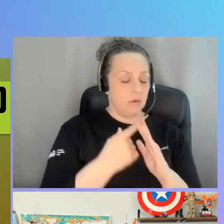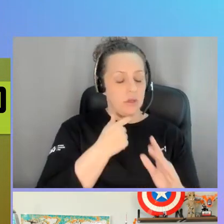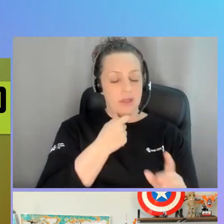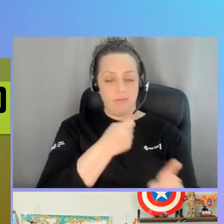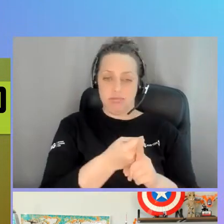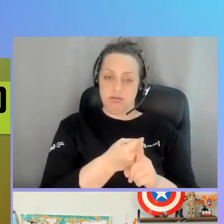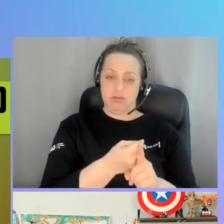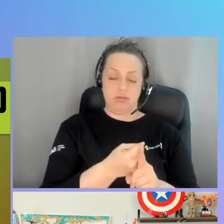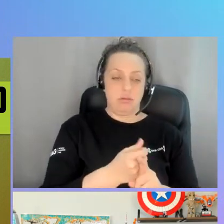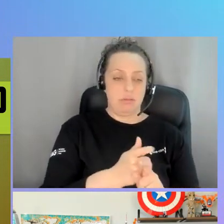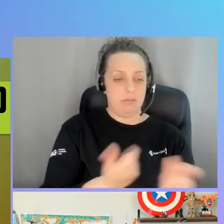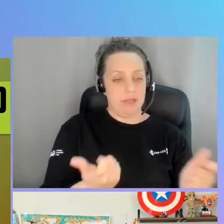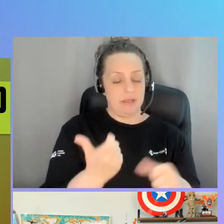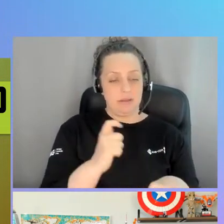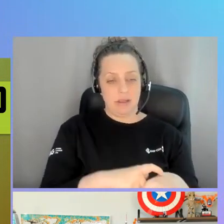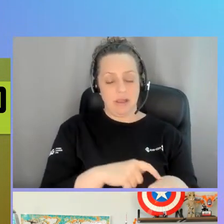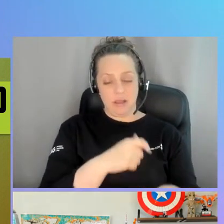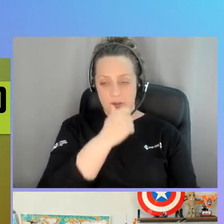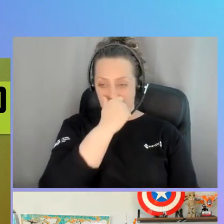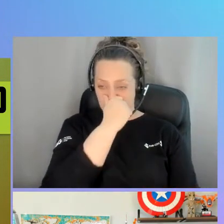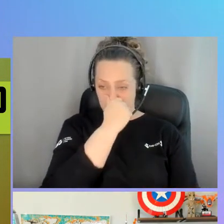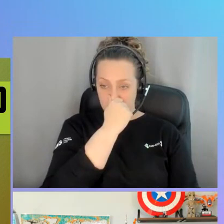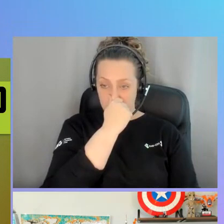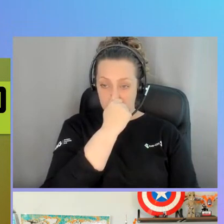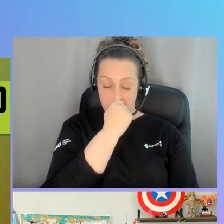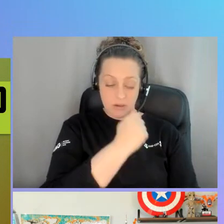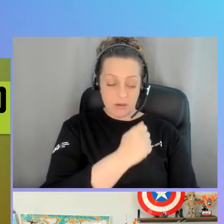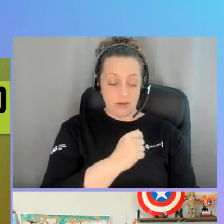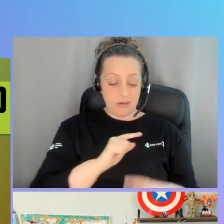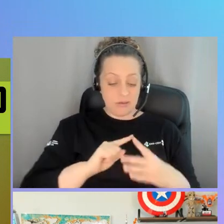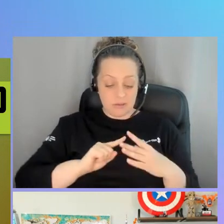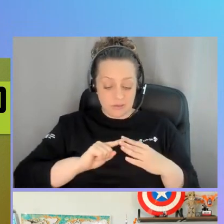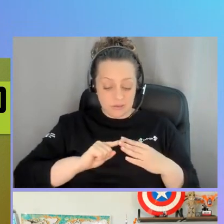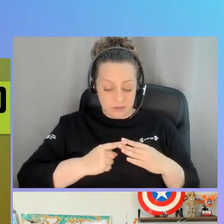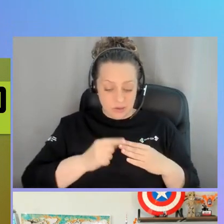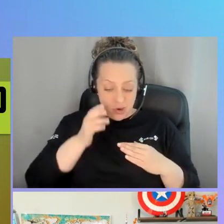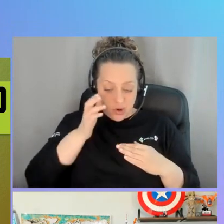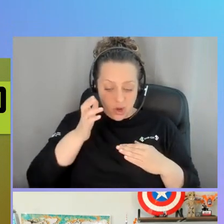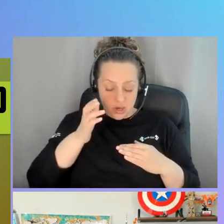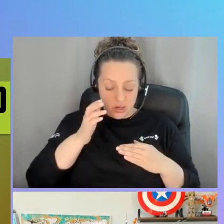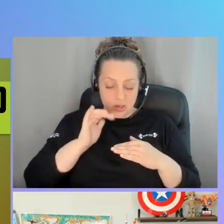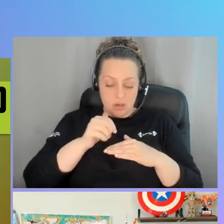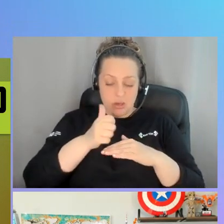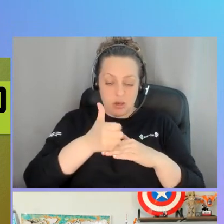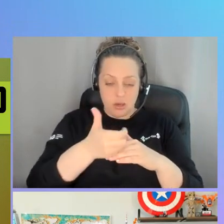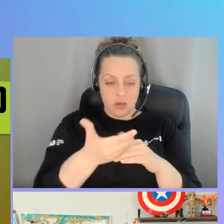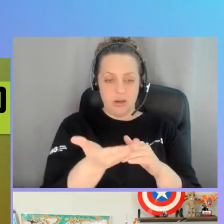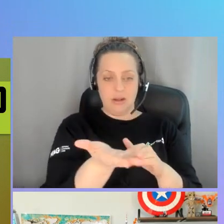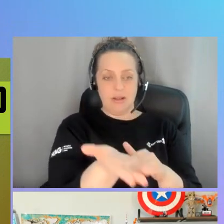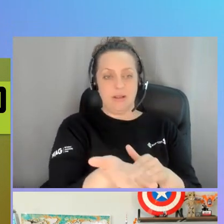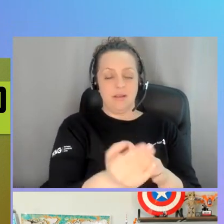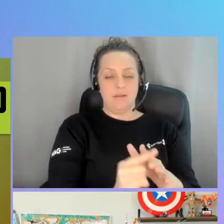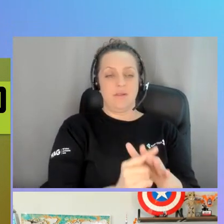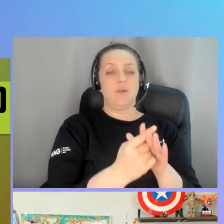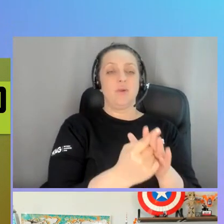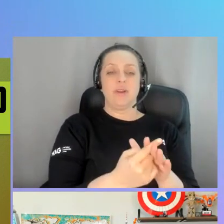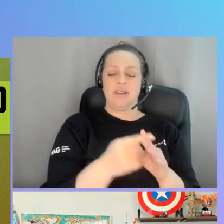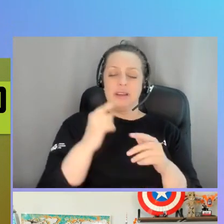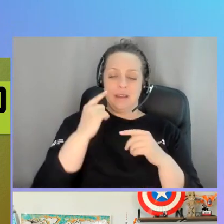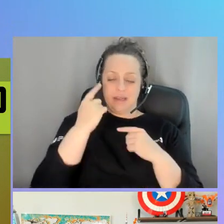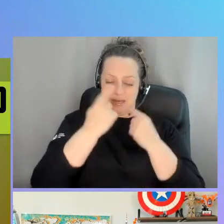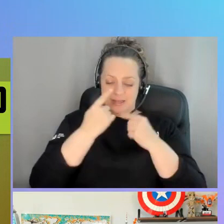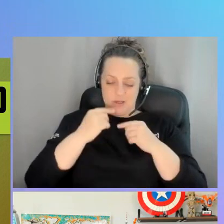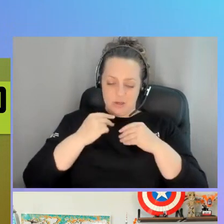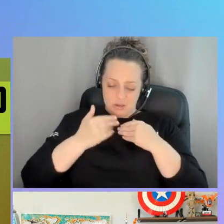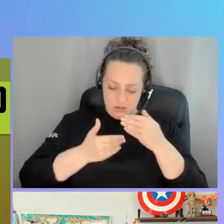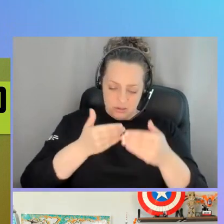area. How do you make sure from concept to delivery that accessibility is being considered and solved for? And of